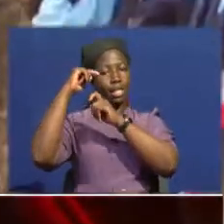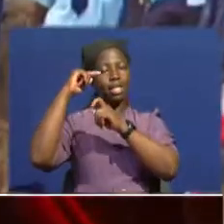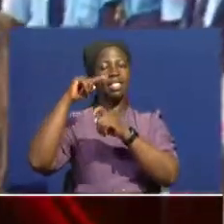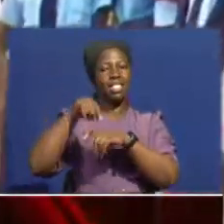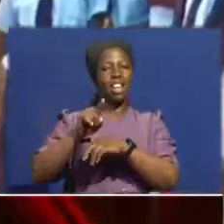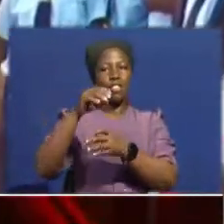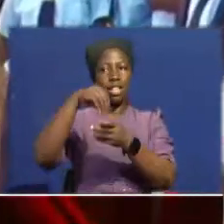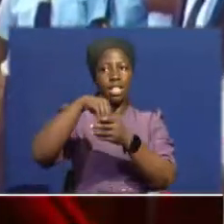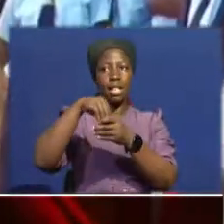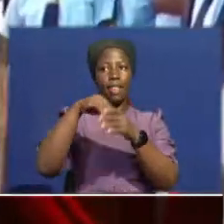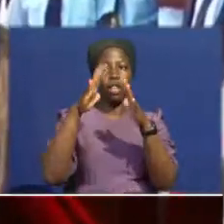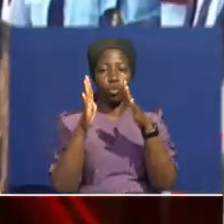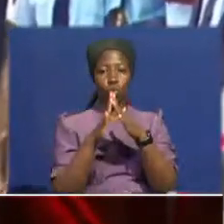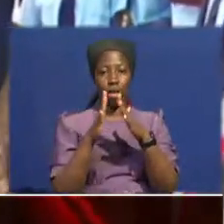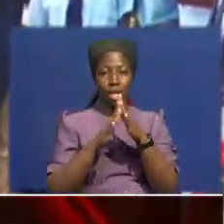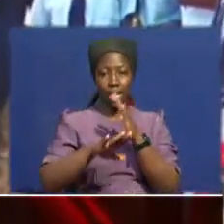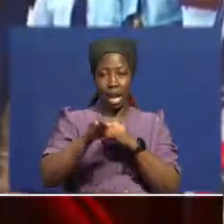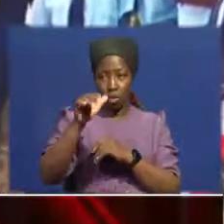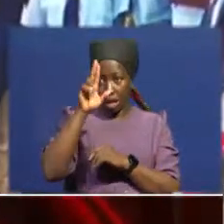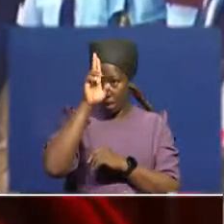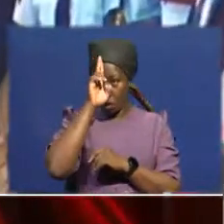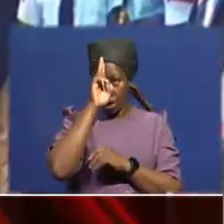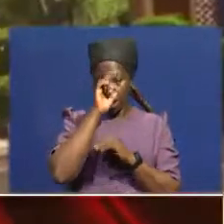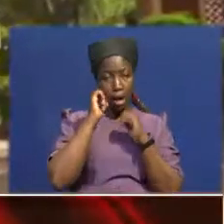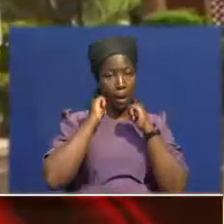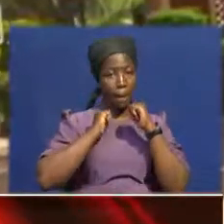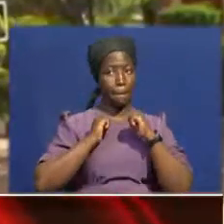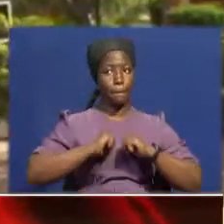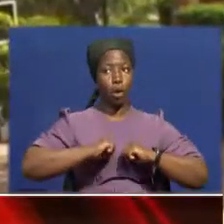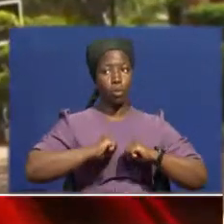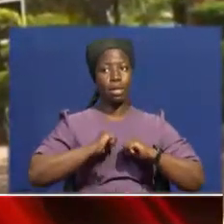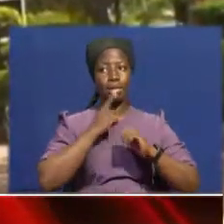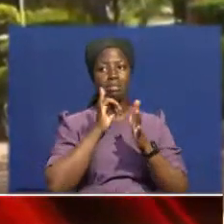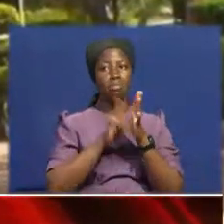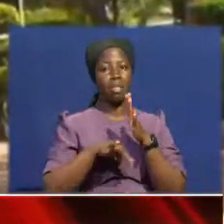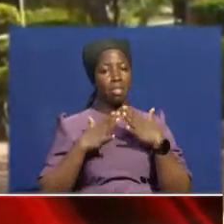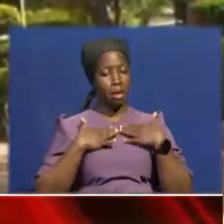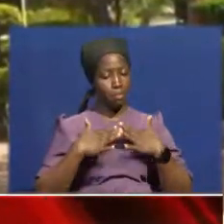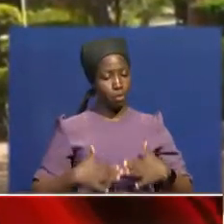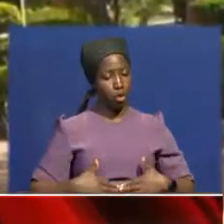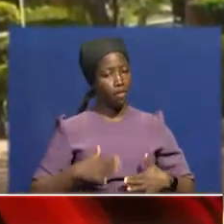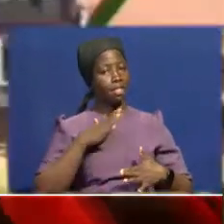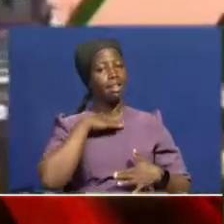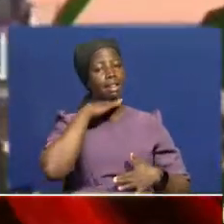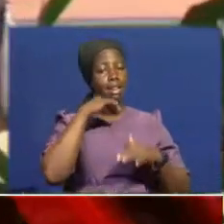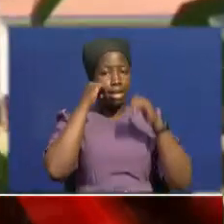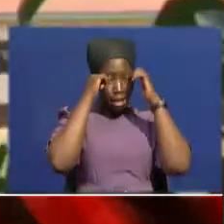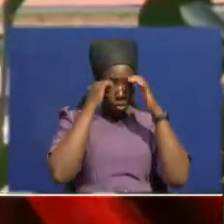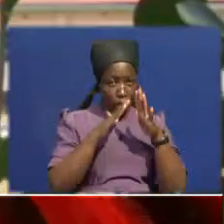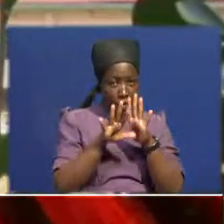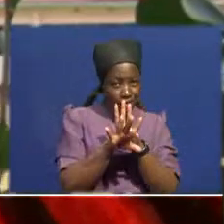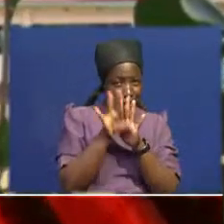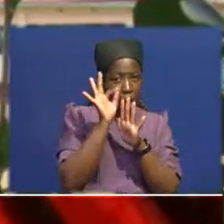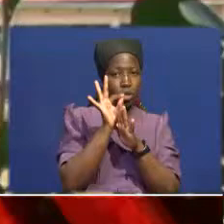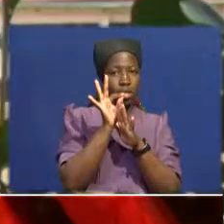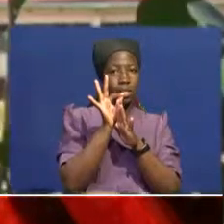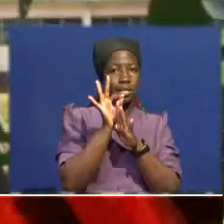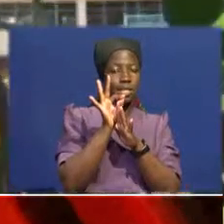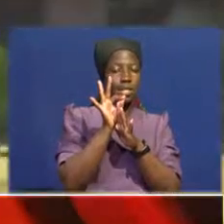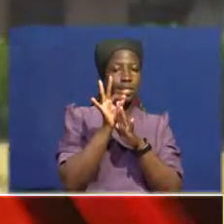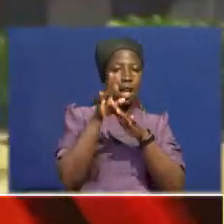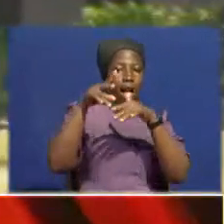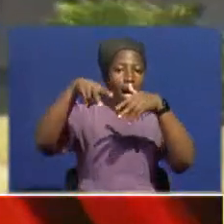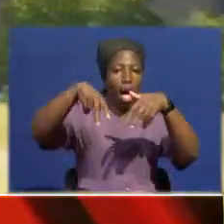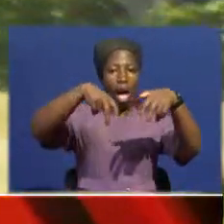toilet. The county police commandant Samson Olekina said the body of the deceased student was discovered hanging from the toilet's